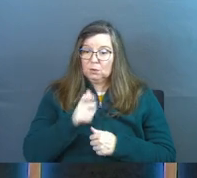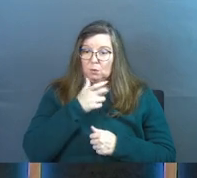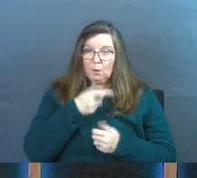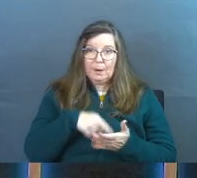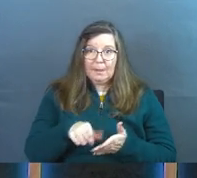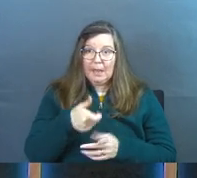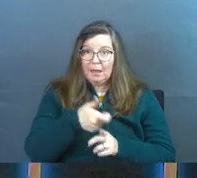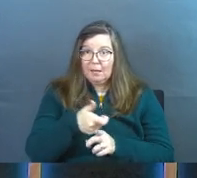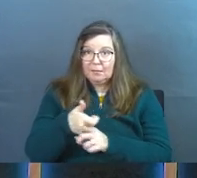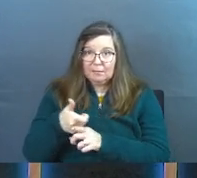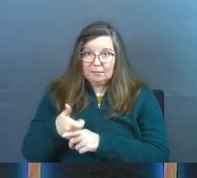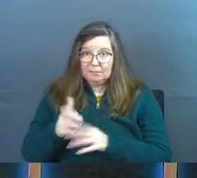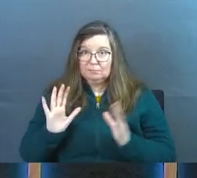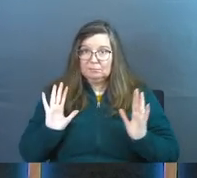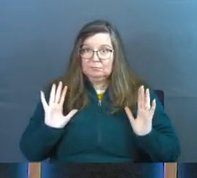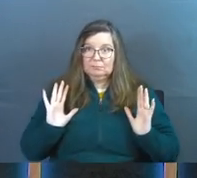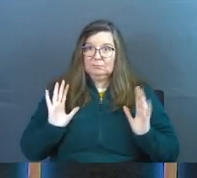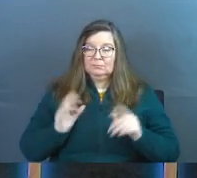don't want to pay.